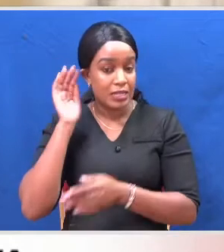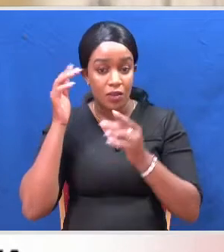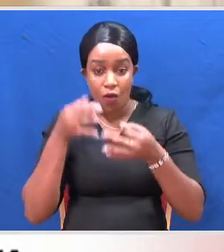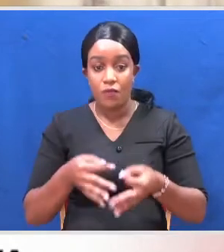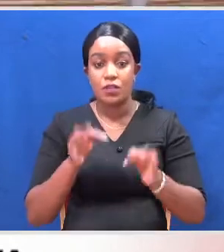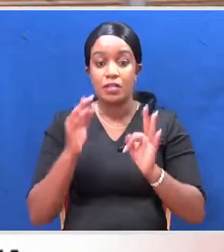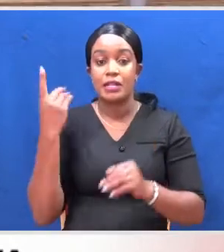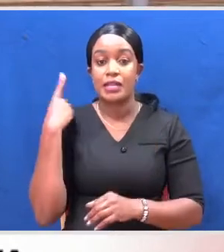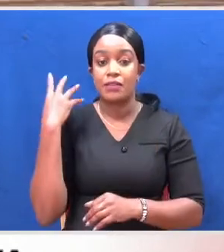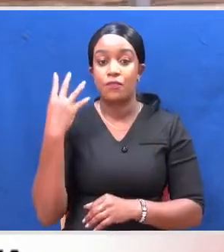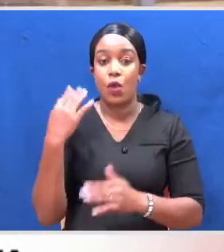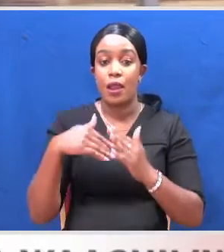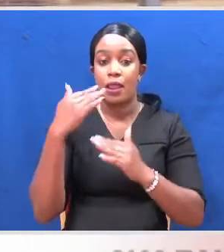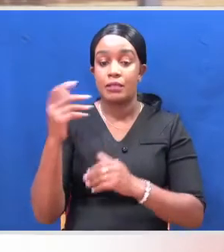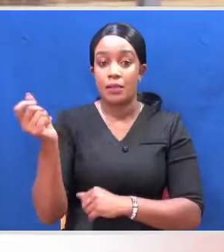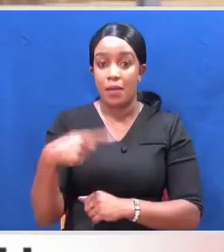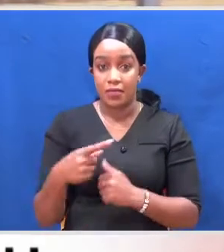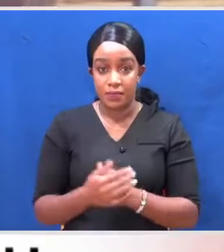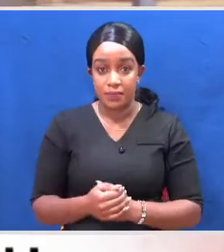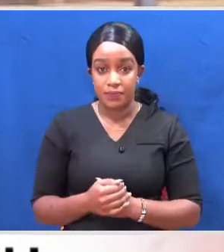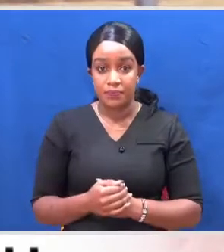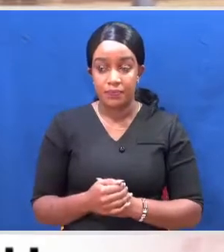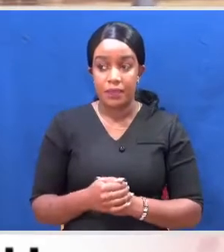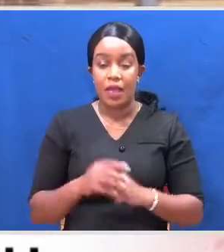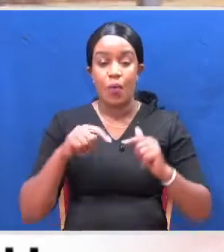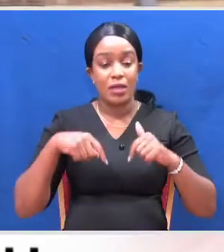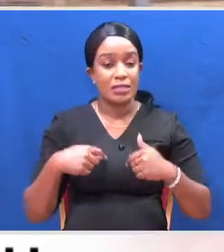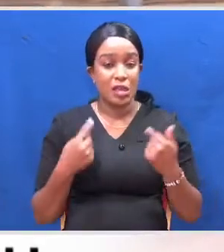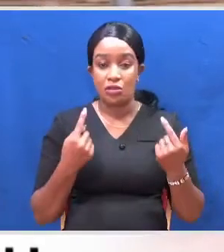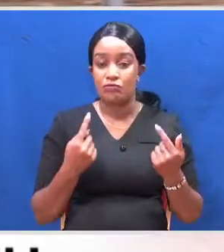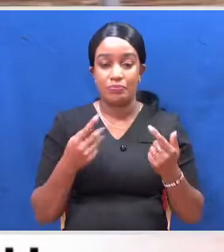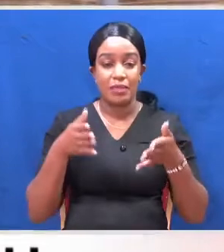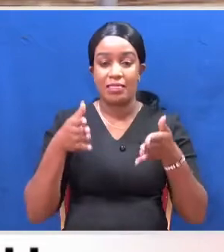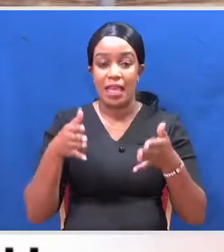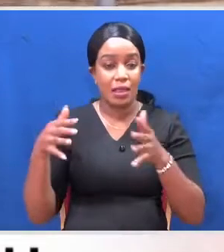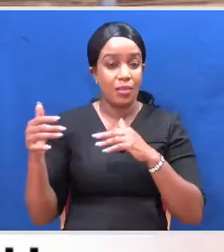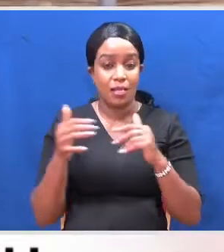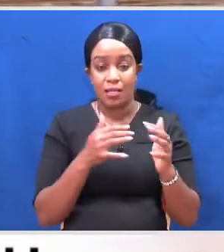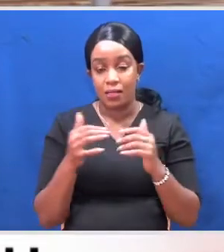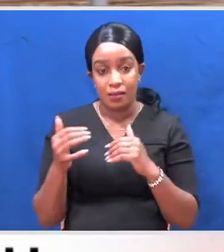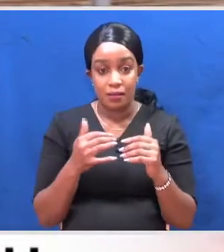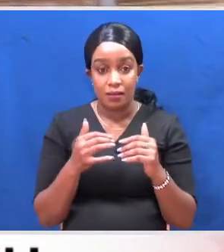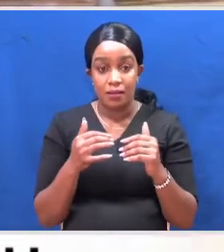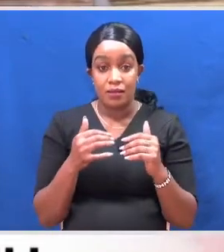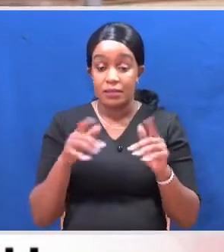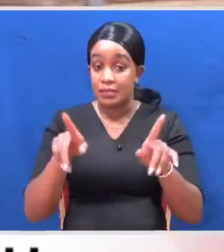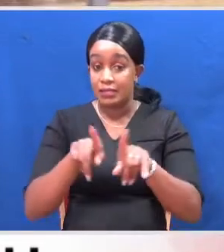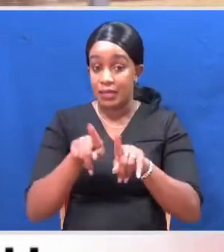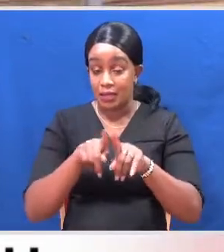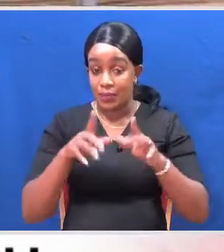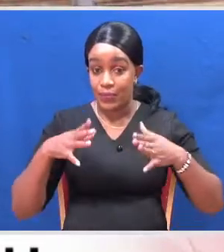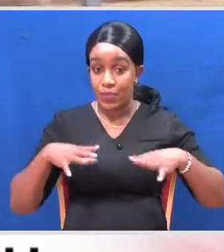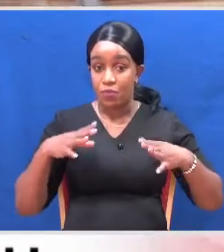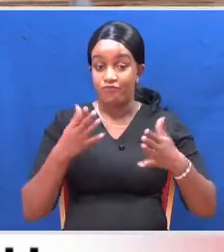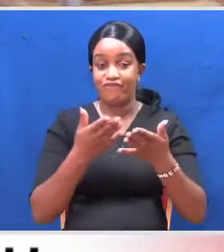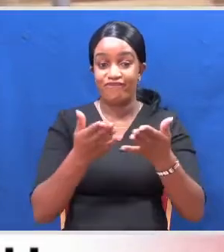4 mwezi ujao. Hatukuwa katika mahali ambapo labda kulikuwa na vita pale popote, na wale ambao walikuwa wanapiga watu wanajulikana.